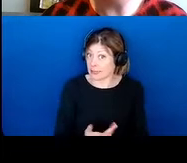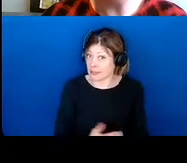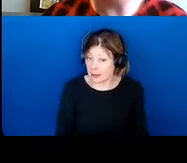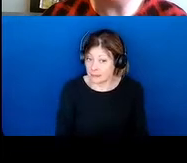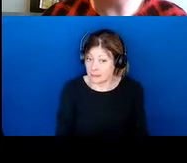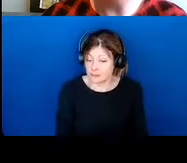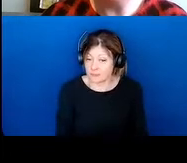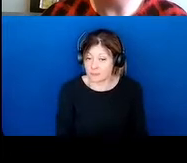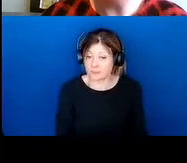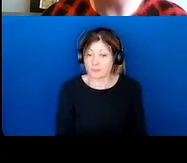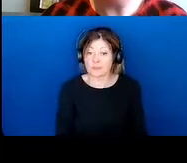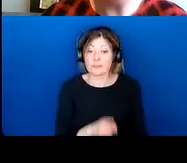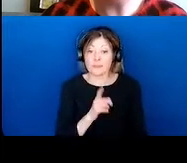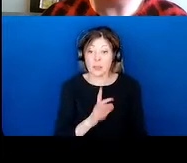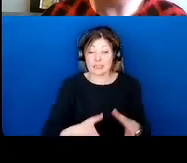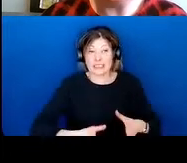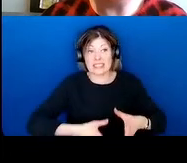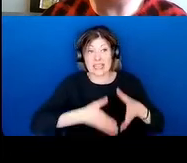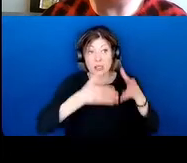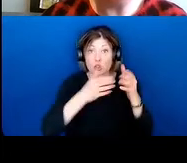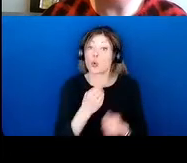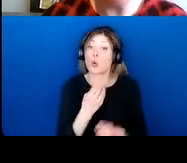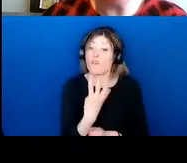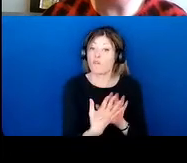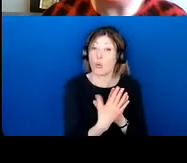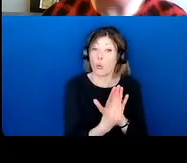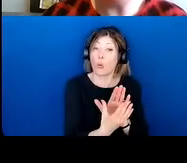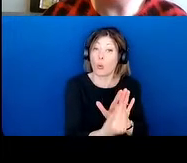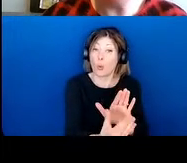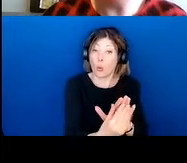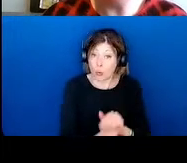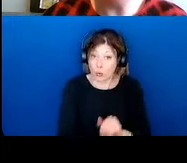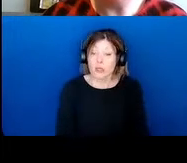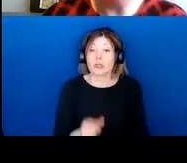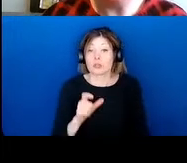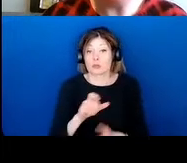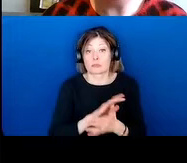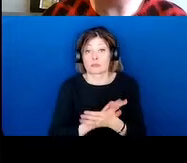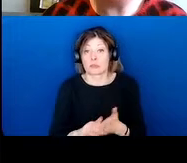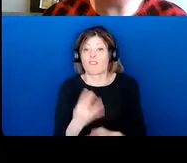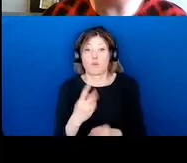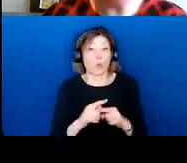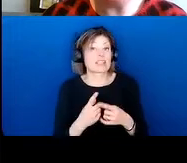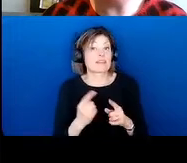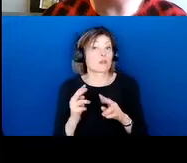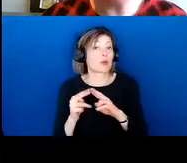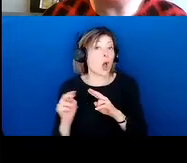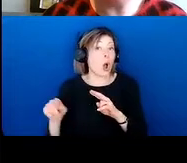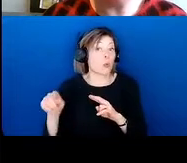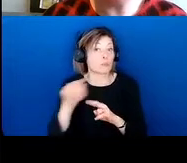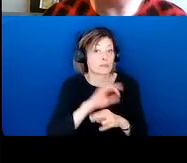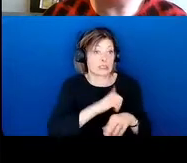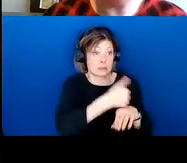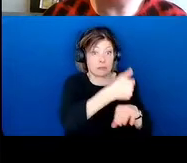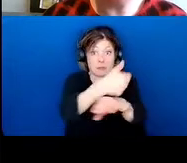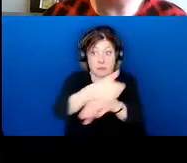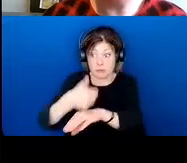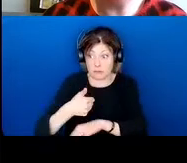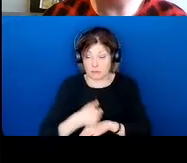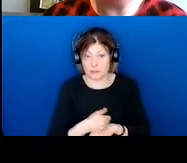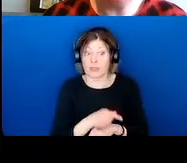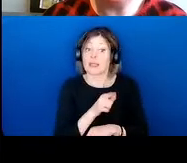4 copies were made, one for each of his homes, including Painshill, where he stands near the entrance and visitor